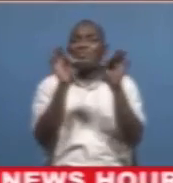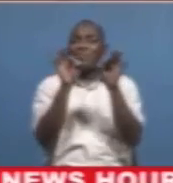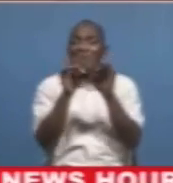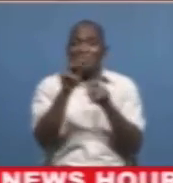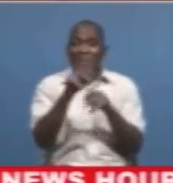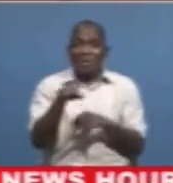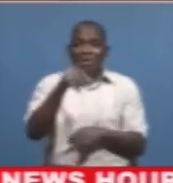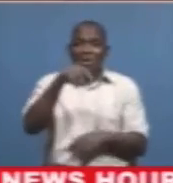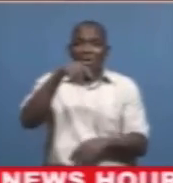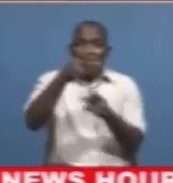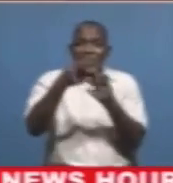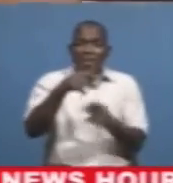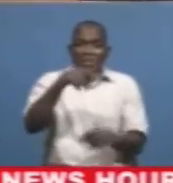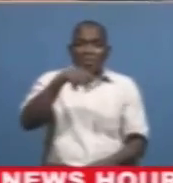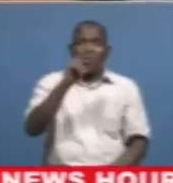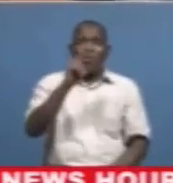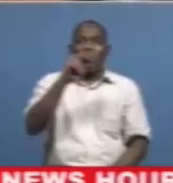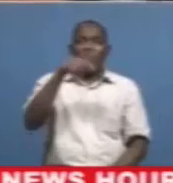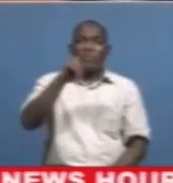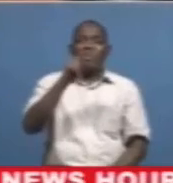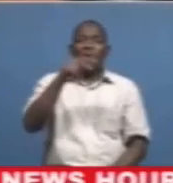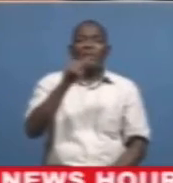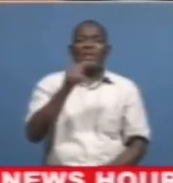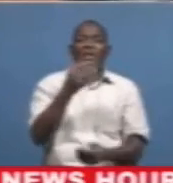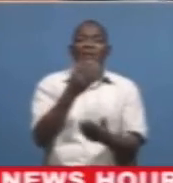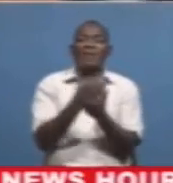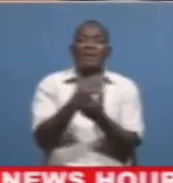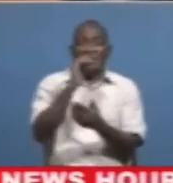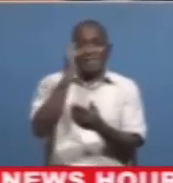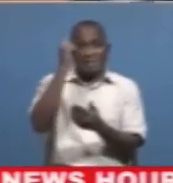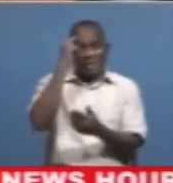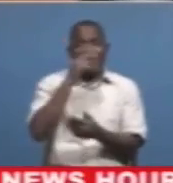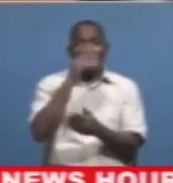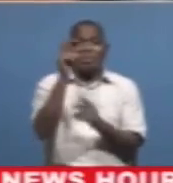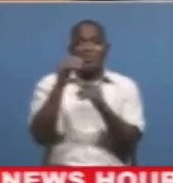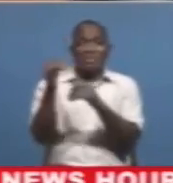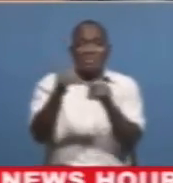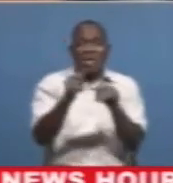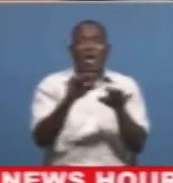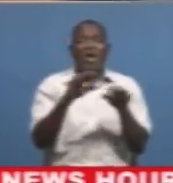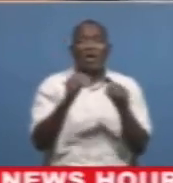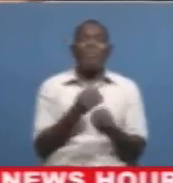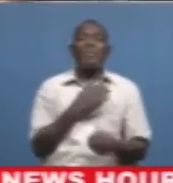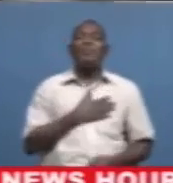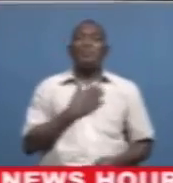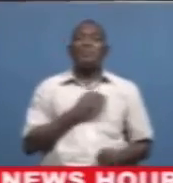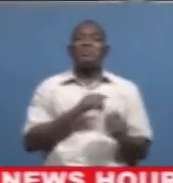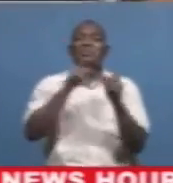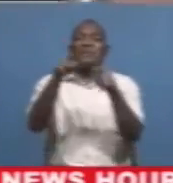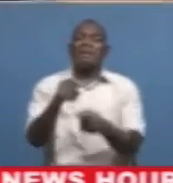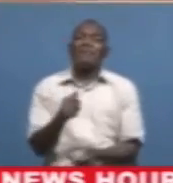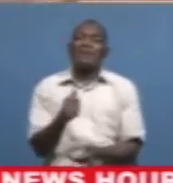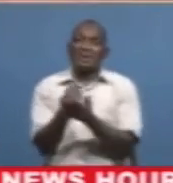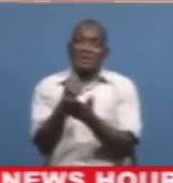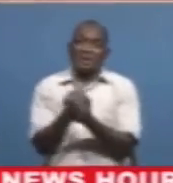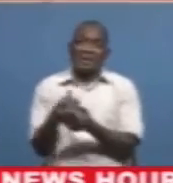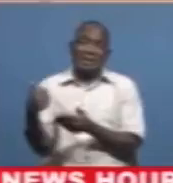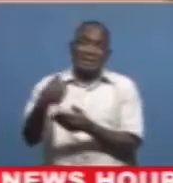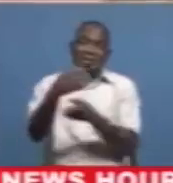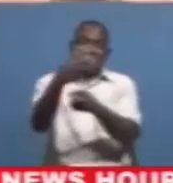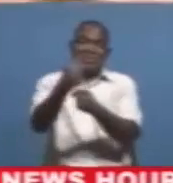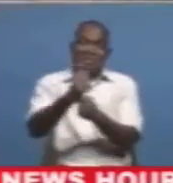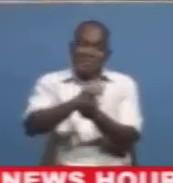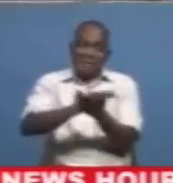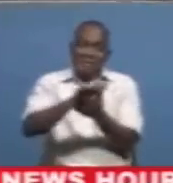of Pupuni are sending an SOS to the government, individuals or organizations for help, so they too can enjoy